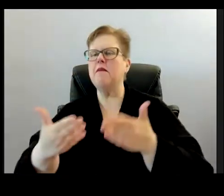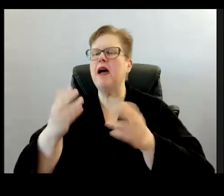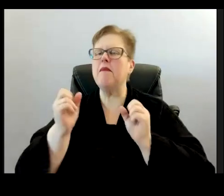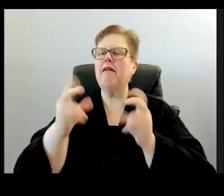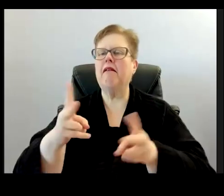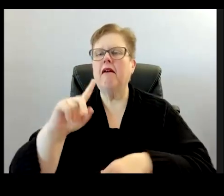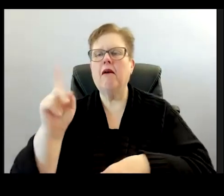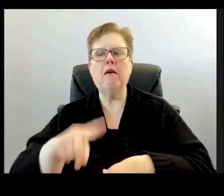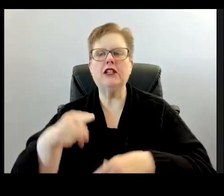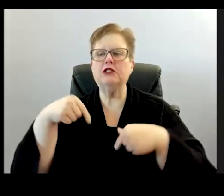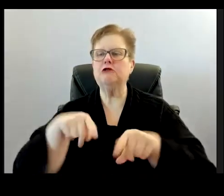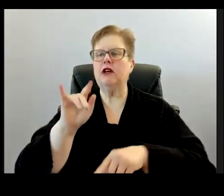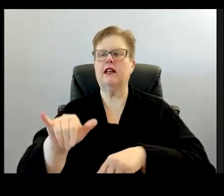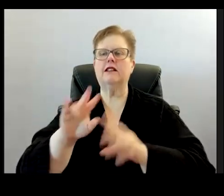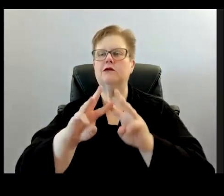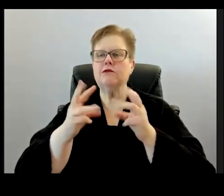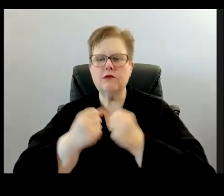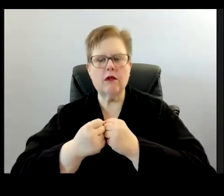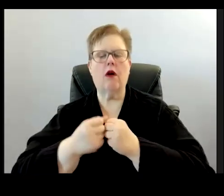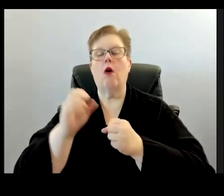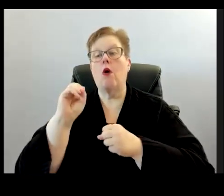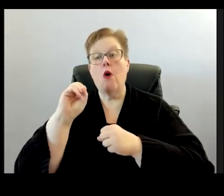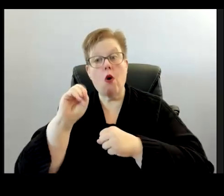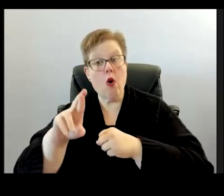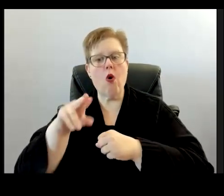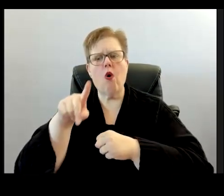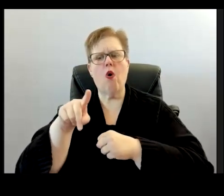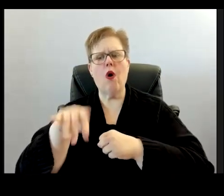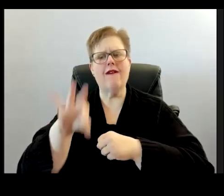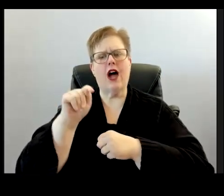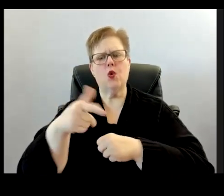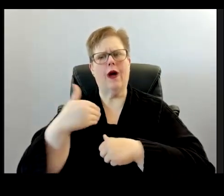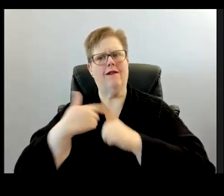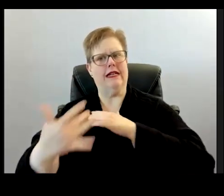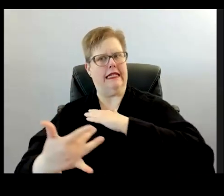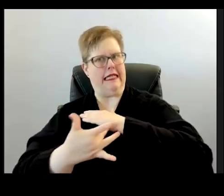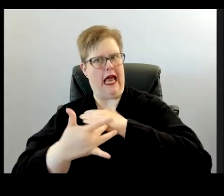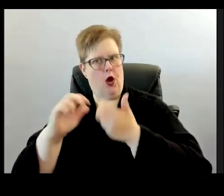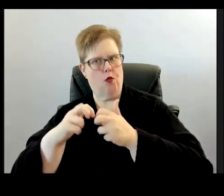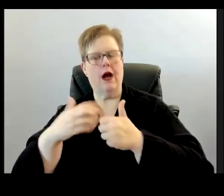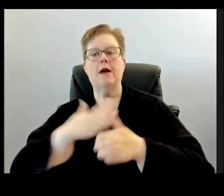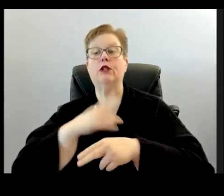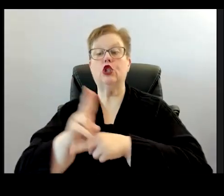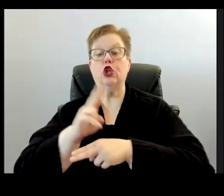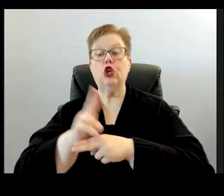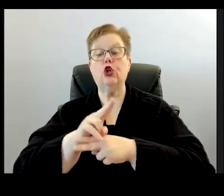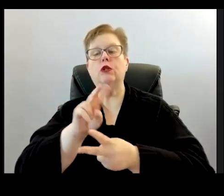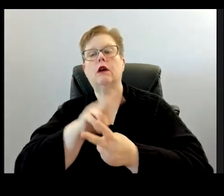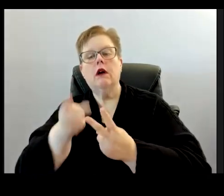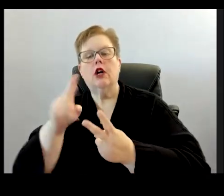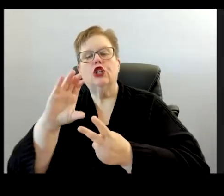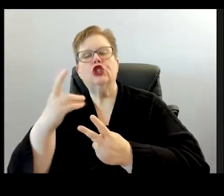pose during the course of this webinar, or if you find you have technical issues, please use the chat for any of